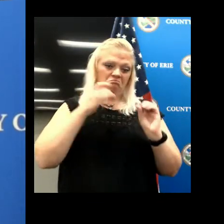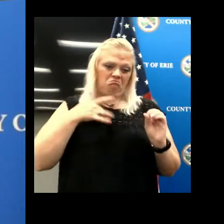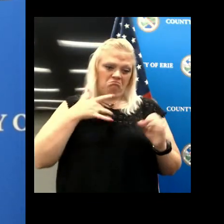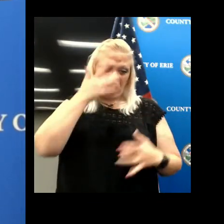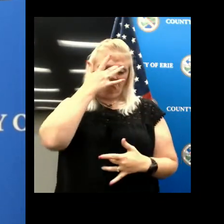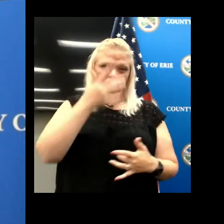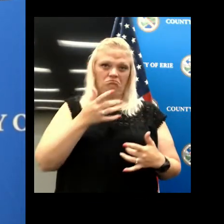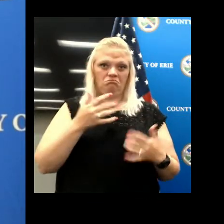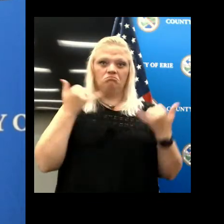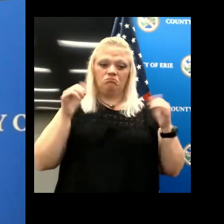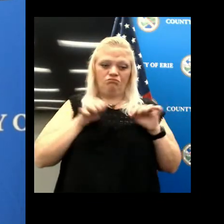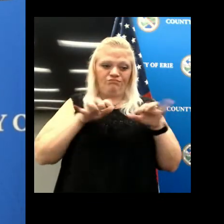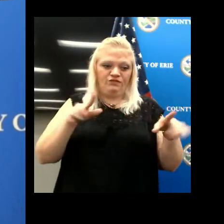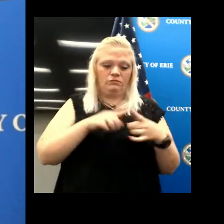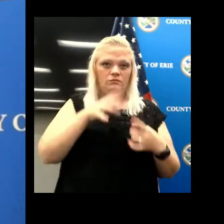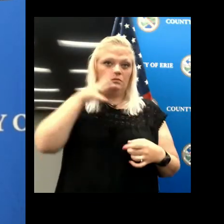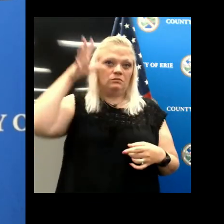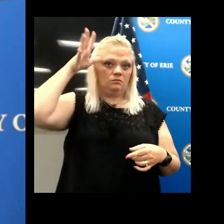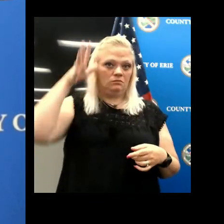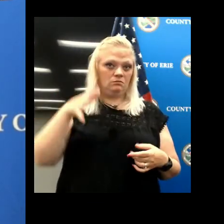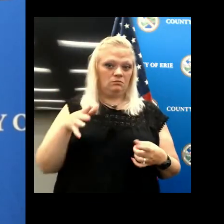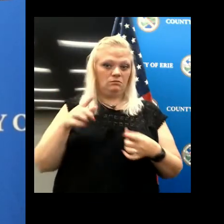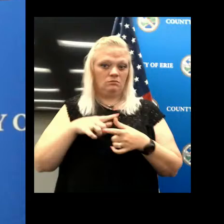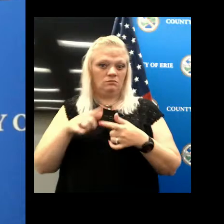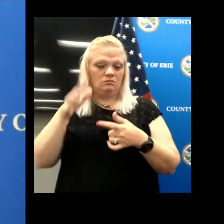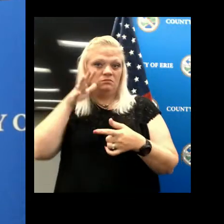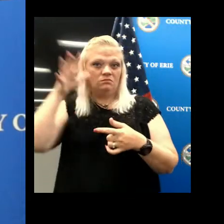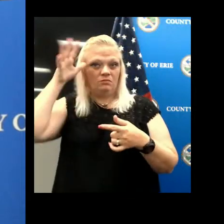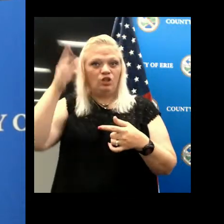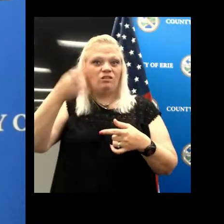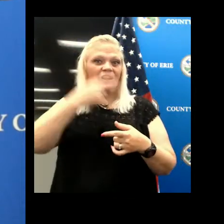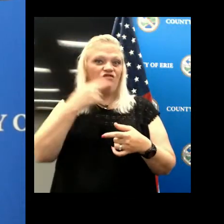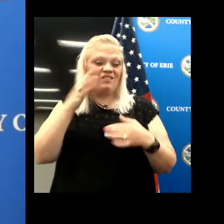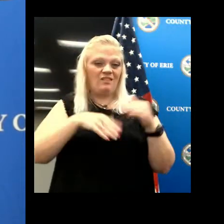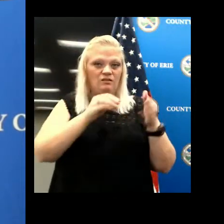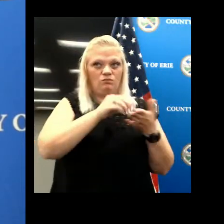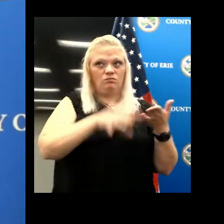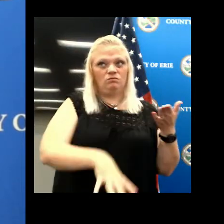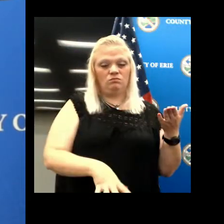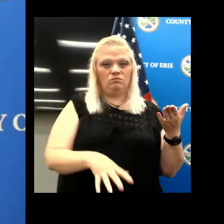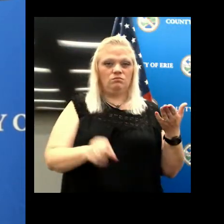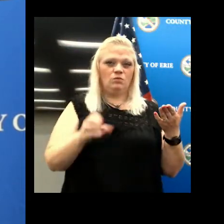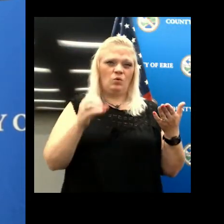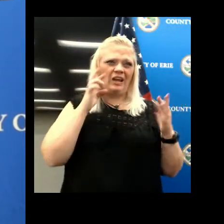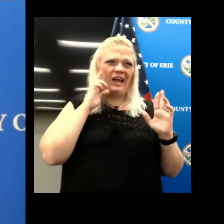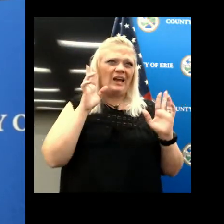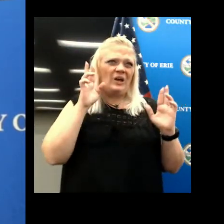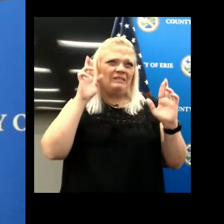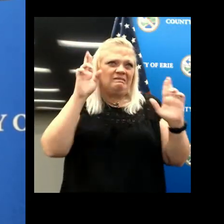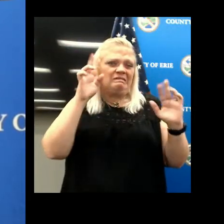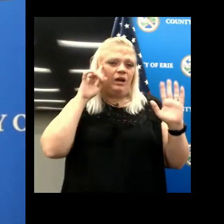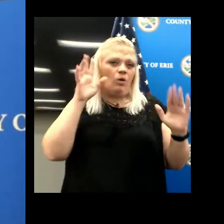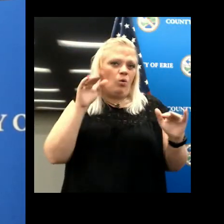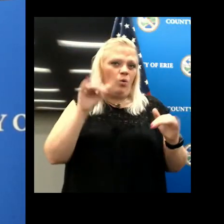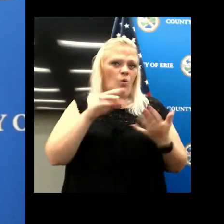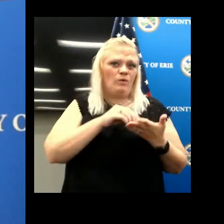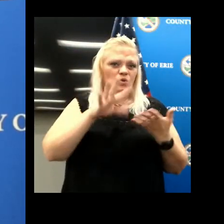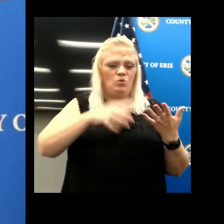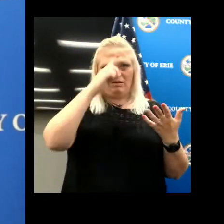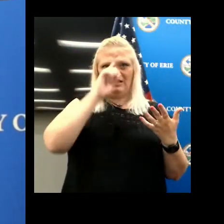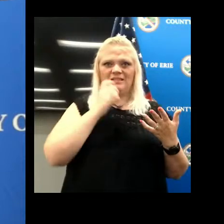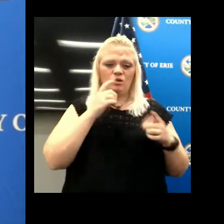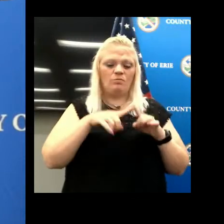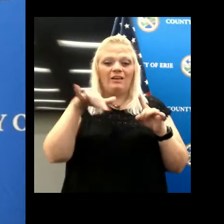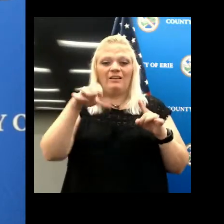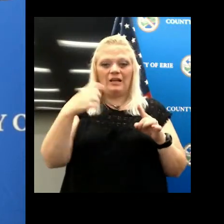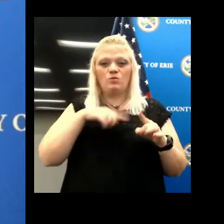you could pass it on to your parents. And your parents are going to be a higher risk than the student. So I would hope that the students take it seriously. But yes, the answer is we